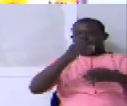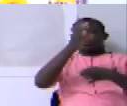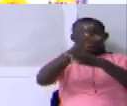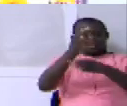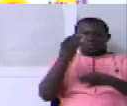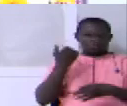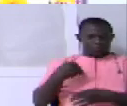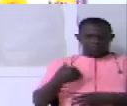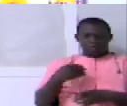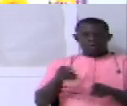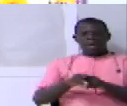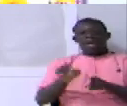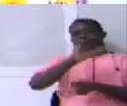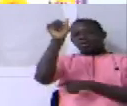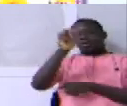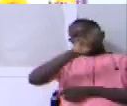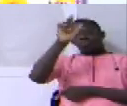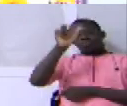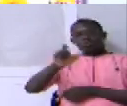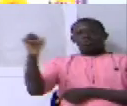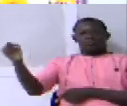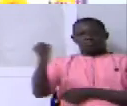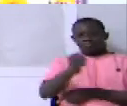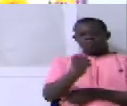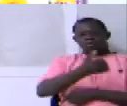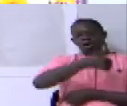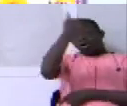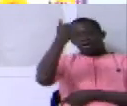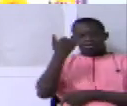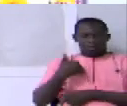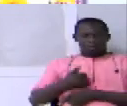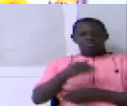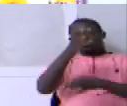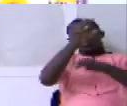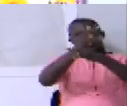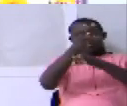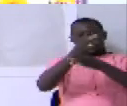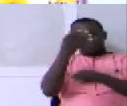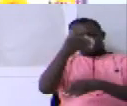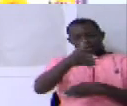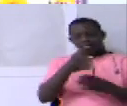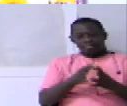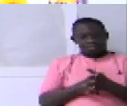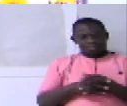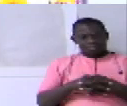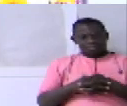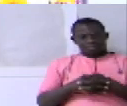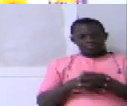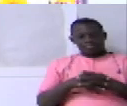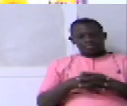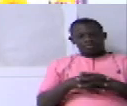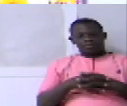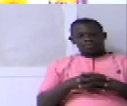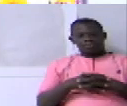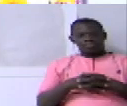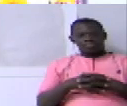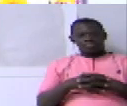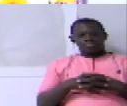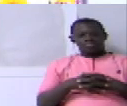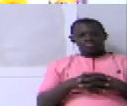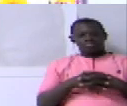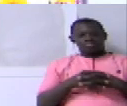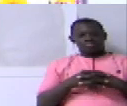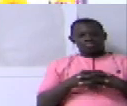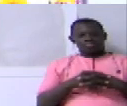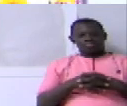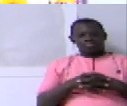la menti wo dinkirante karanta molu karandi no lala adum mo mansoto do kulalu kono mensina kapare purka